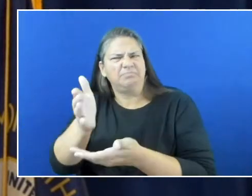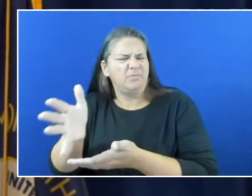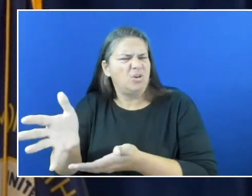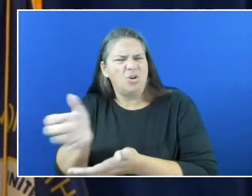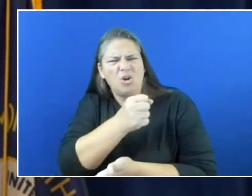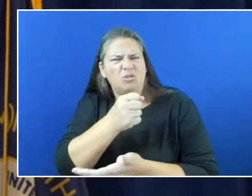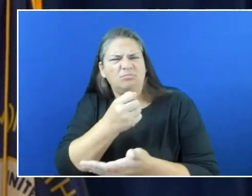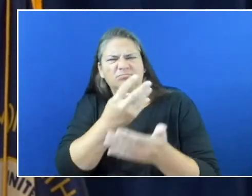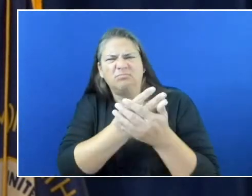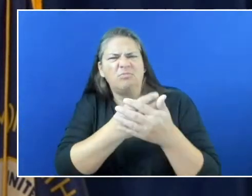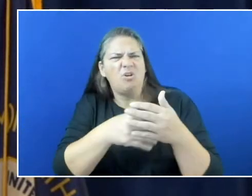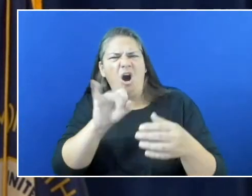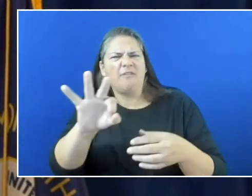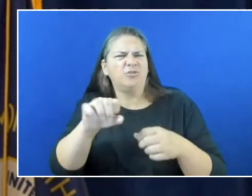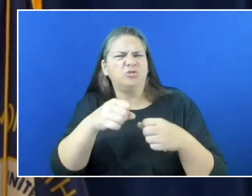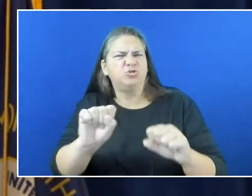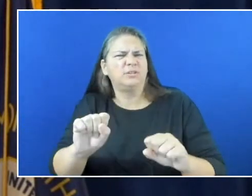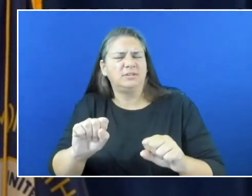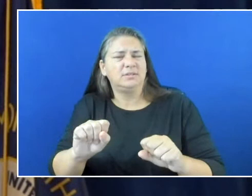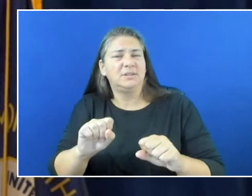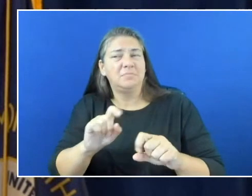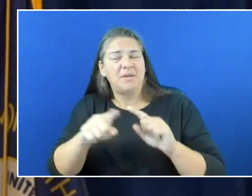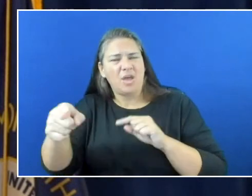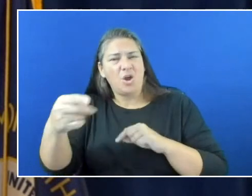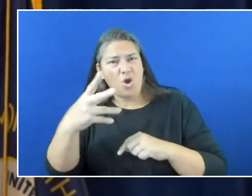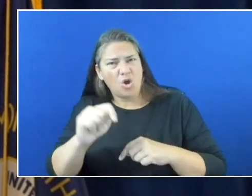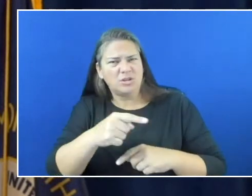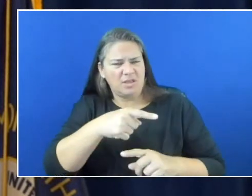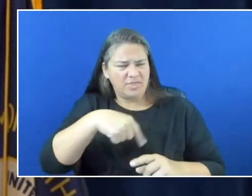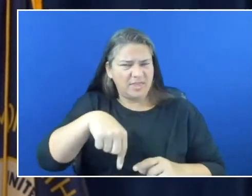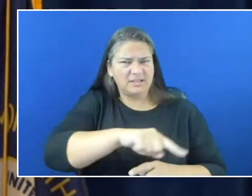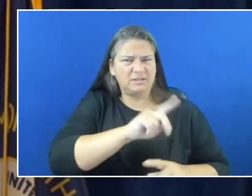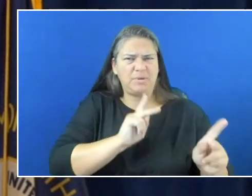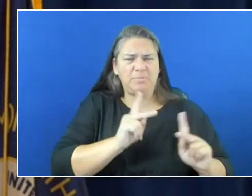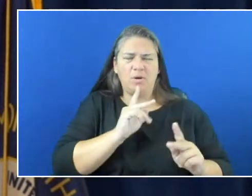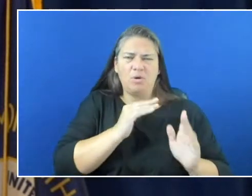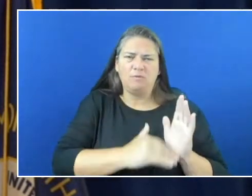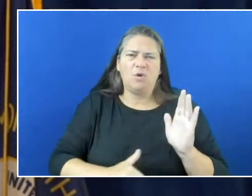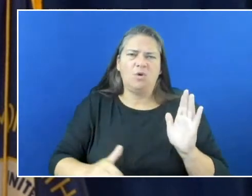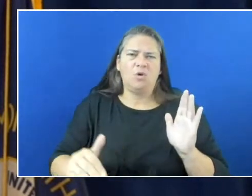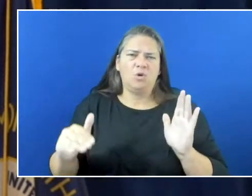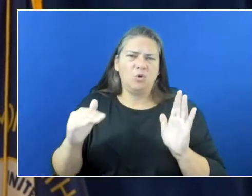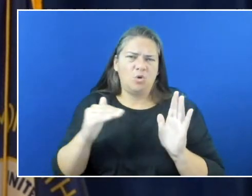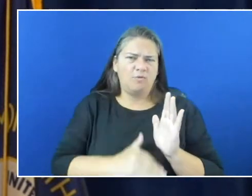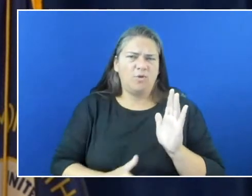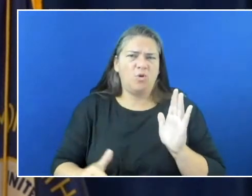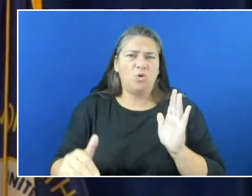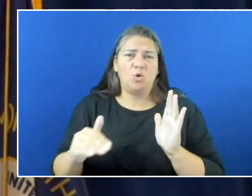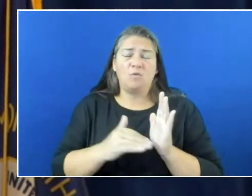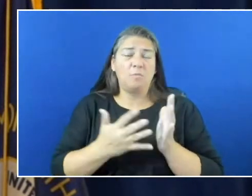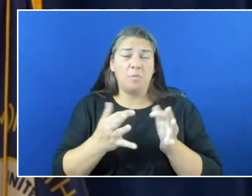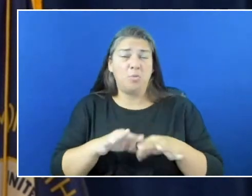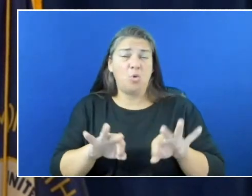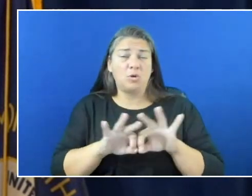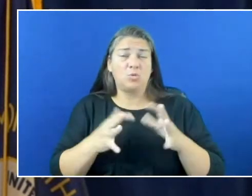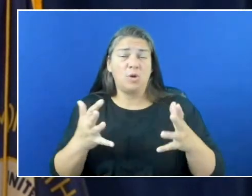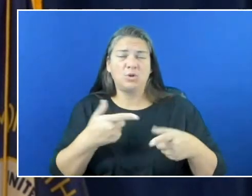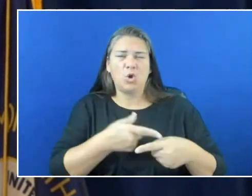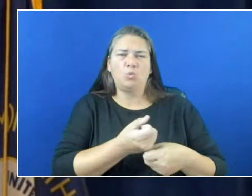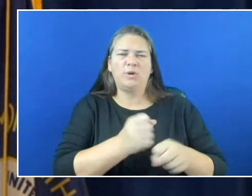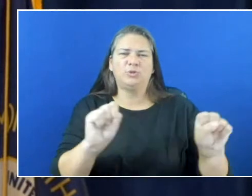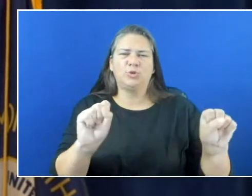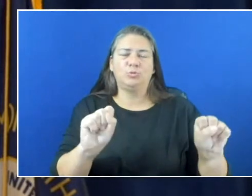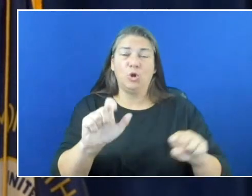these individuals that have been harmed over and over, most important thing is their rescue. 21 victims, 2 of